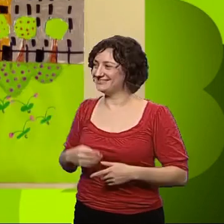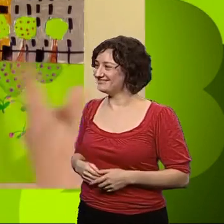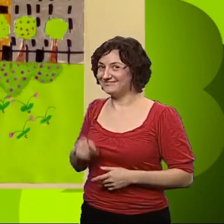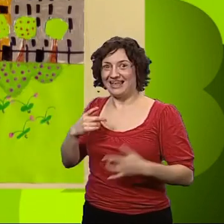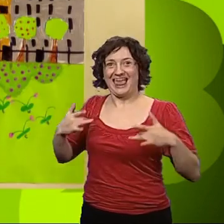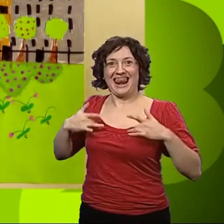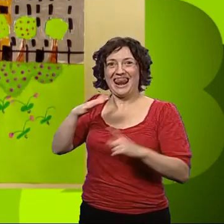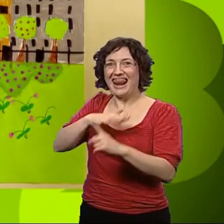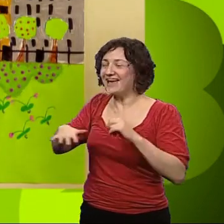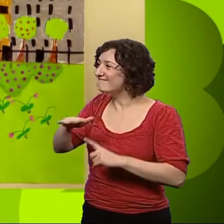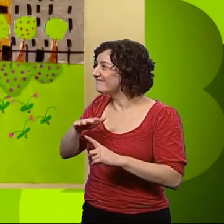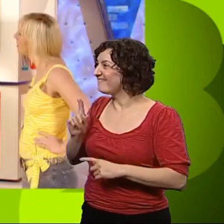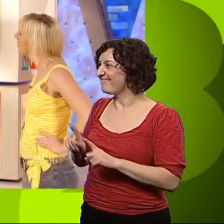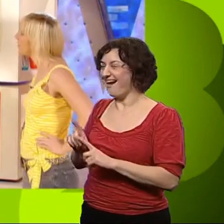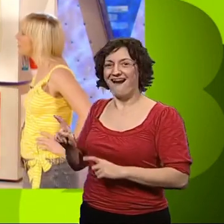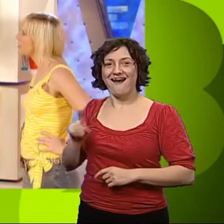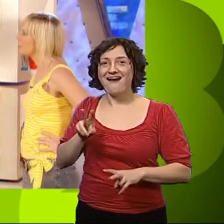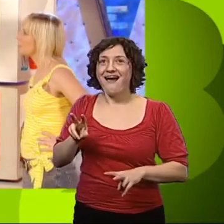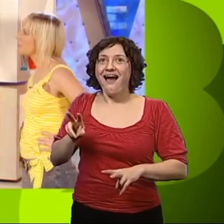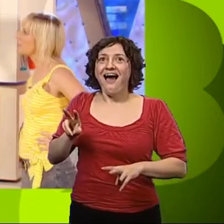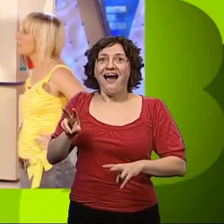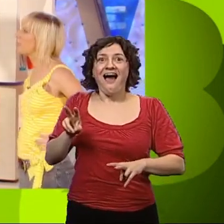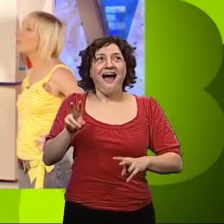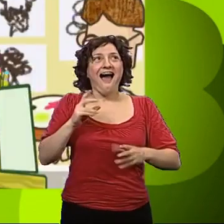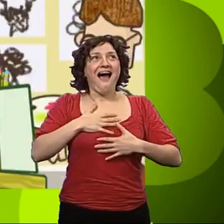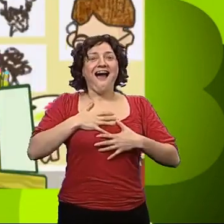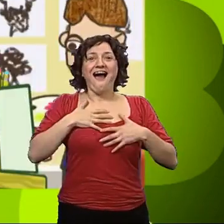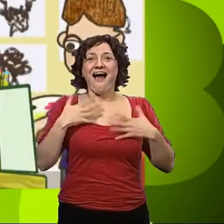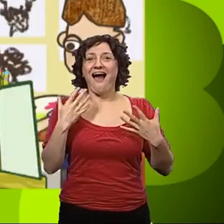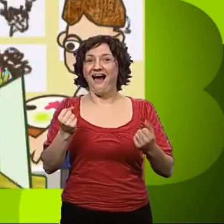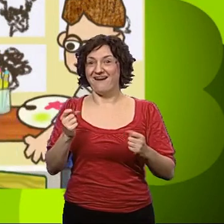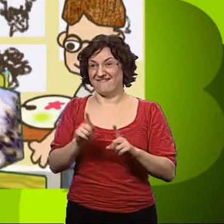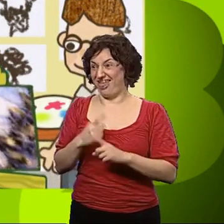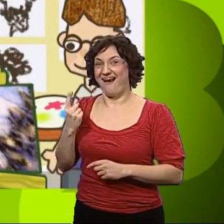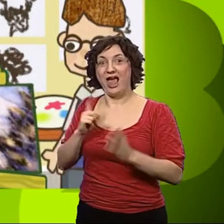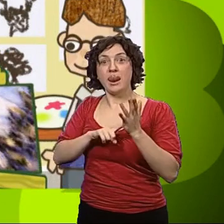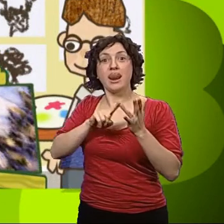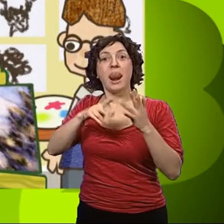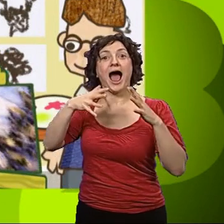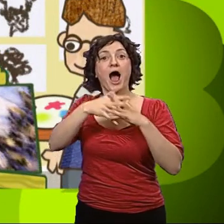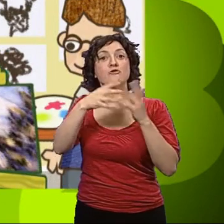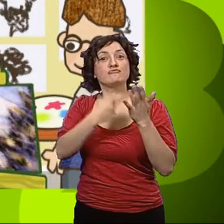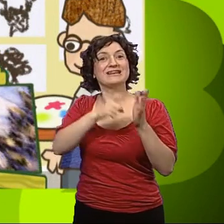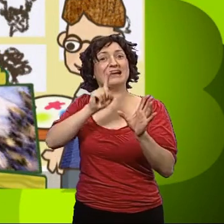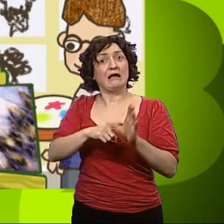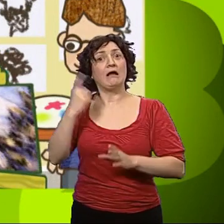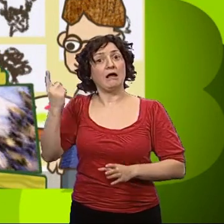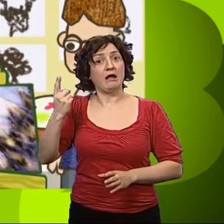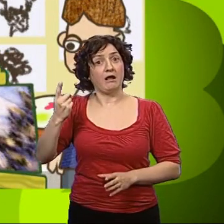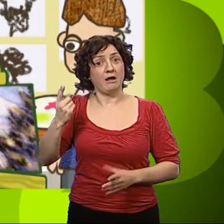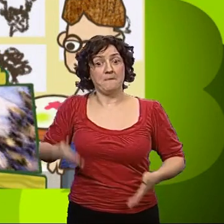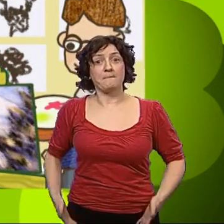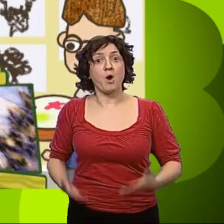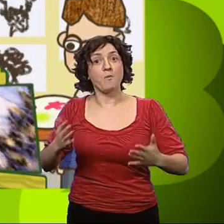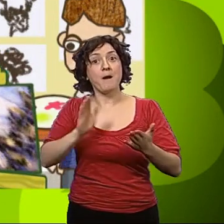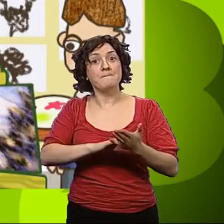you live for your artwork, isn't it? Yeah, just like Larry in his pictures of the Northwest. Lawrence Stephen Larry was born in Manchester in 1887. He went